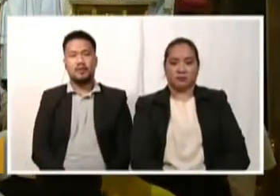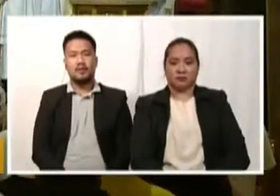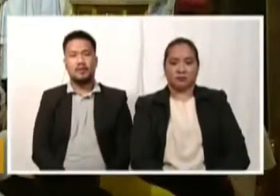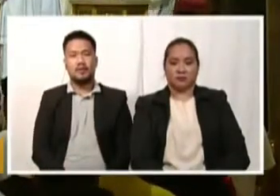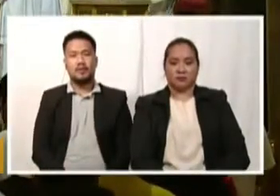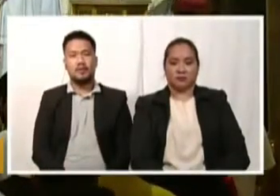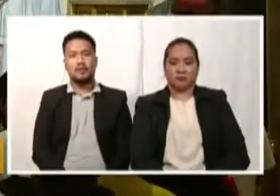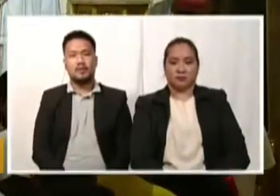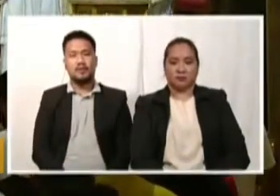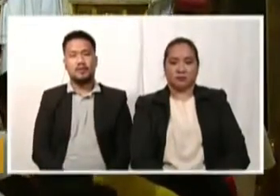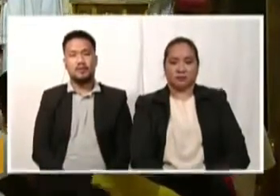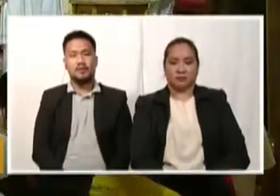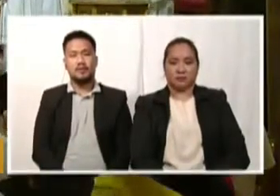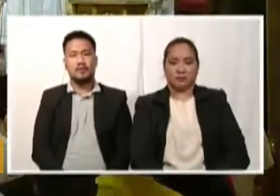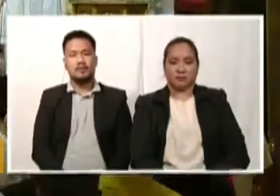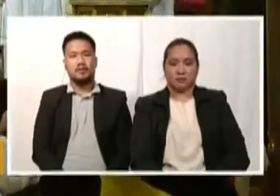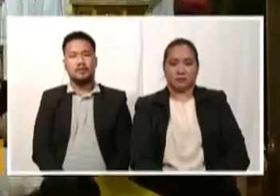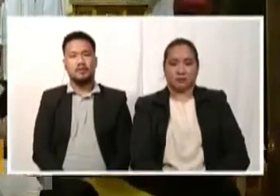Please be seated.